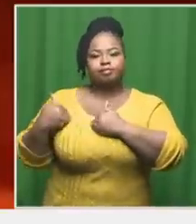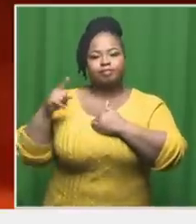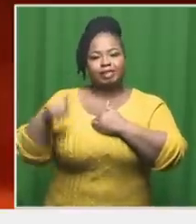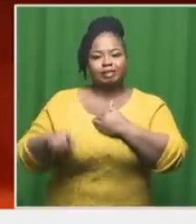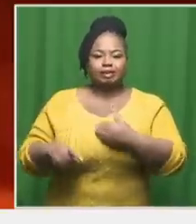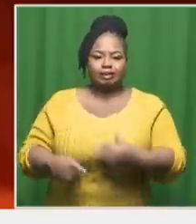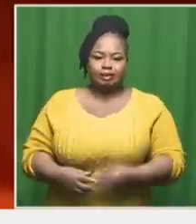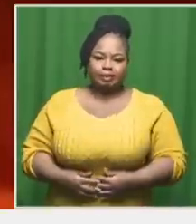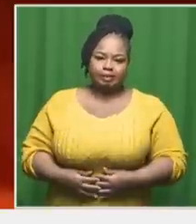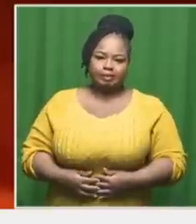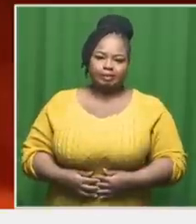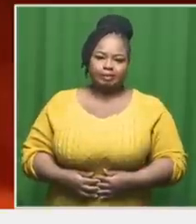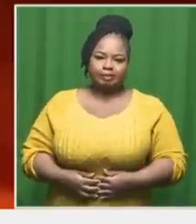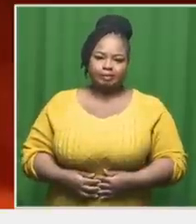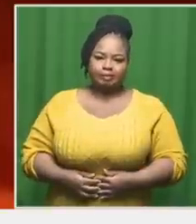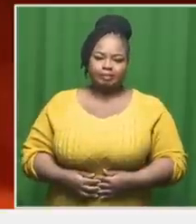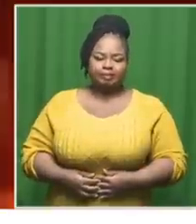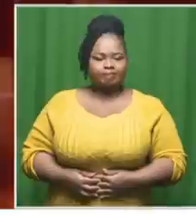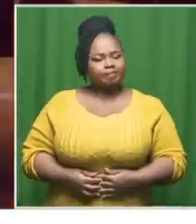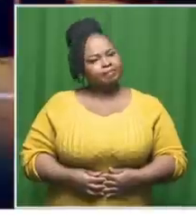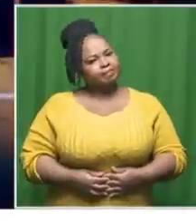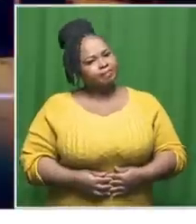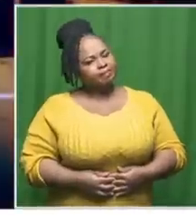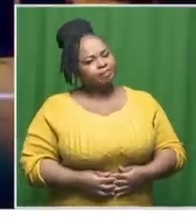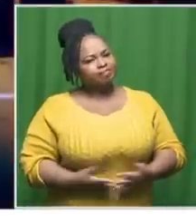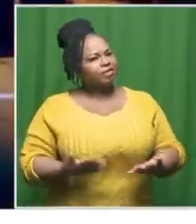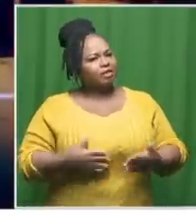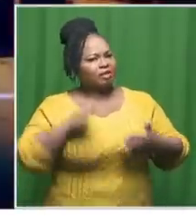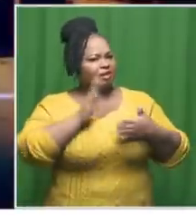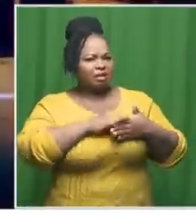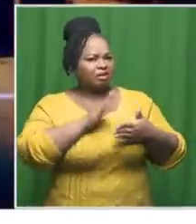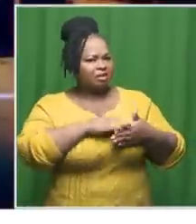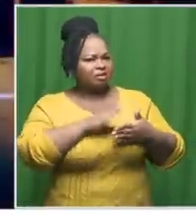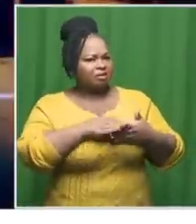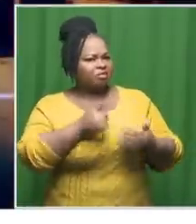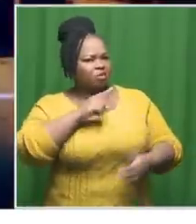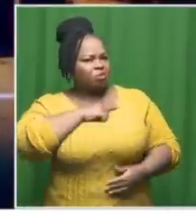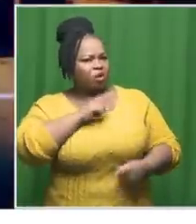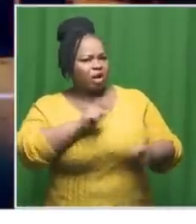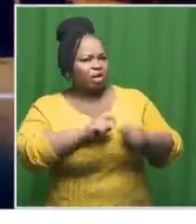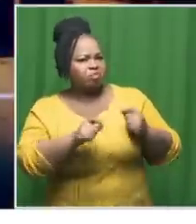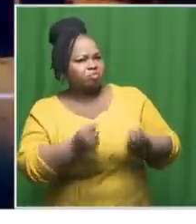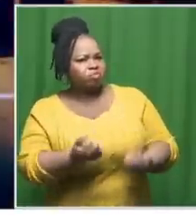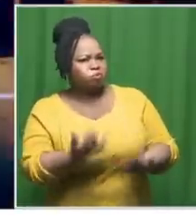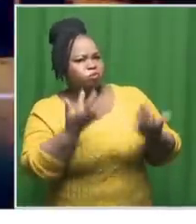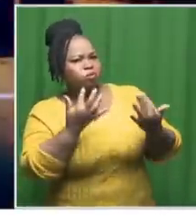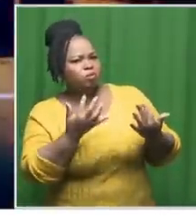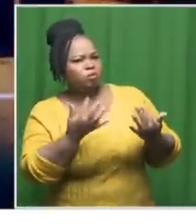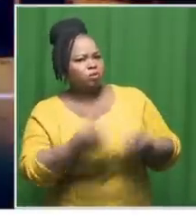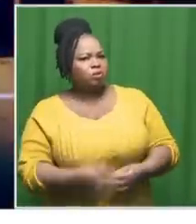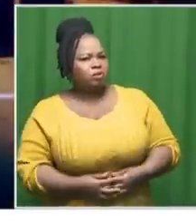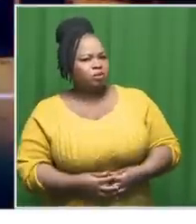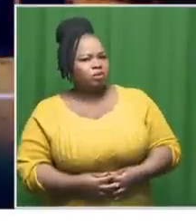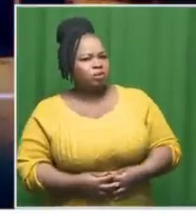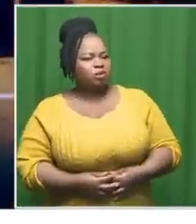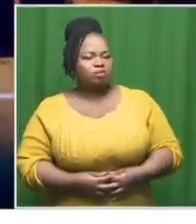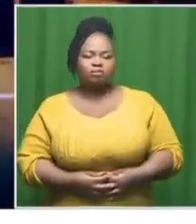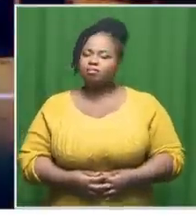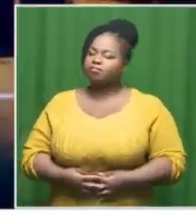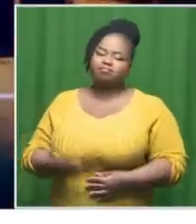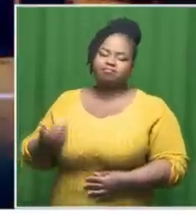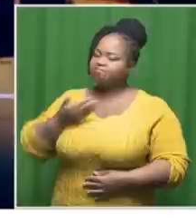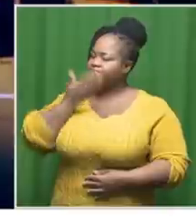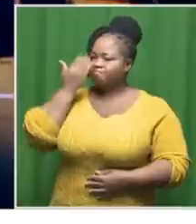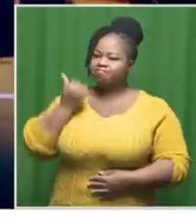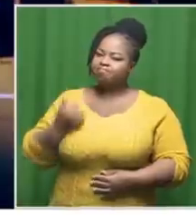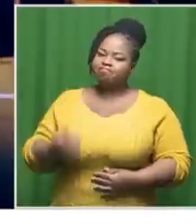motorists before we do so. Tanya, has the motive for such arson been established as yet? Not that I'm